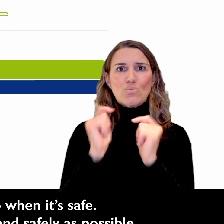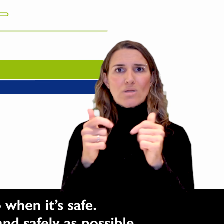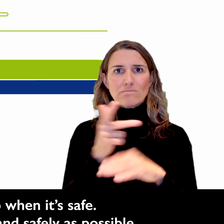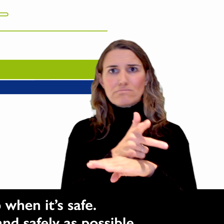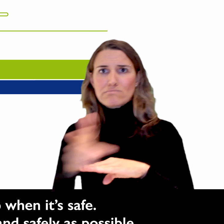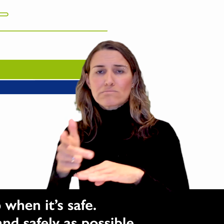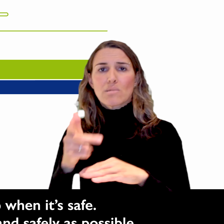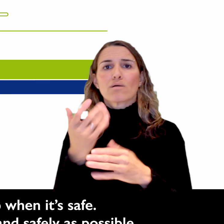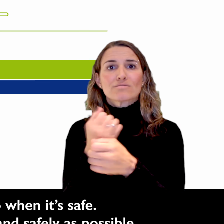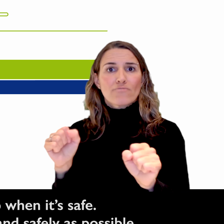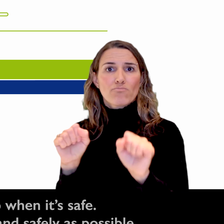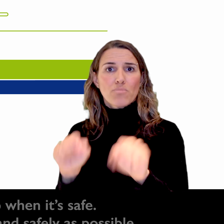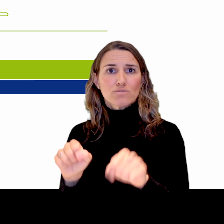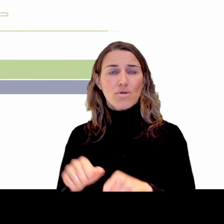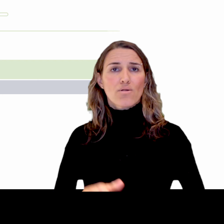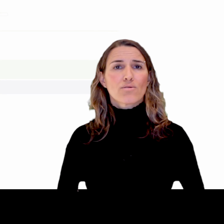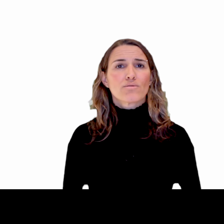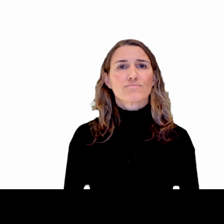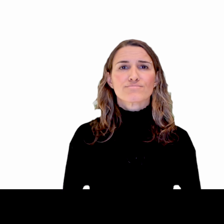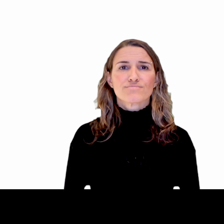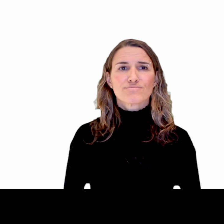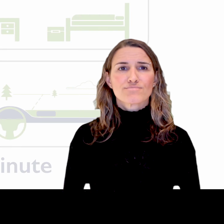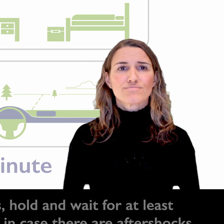as quickly and safely as possible.